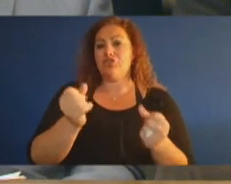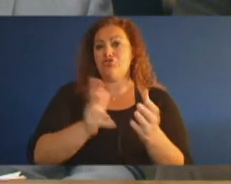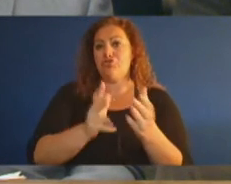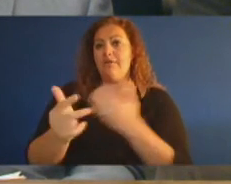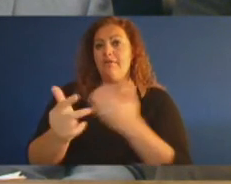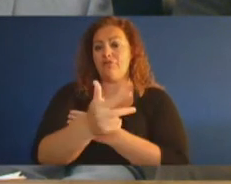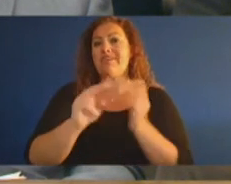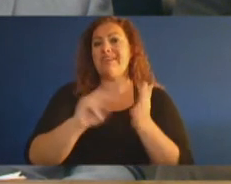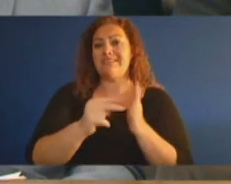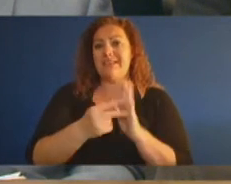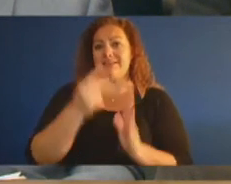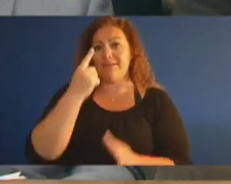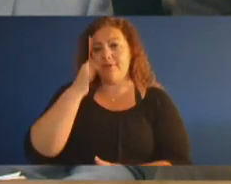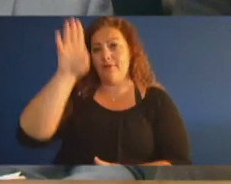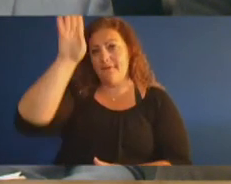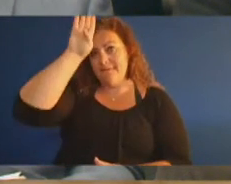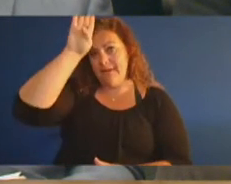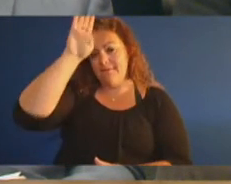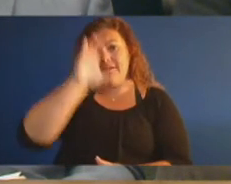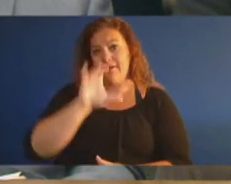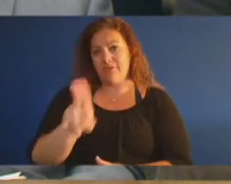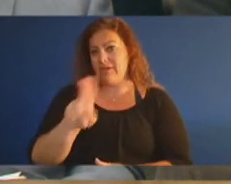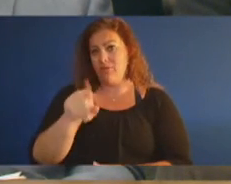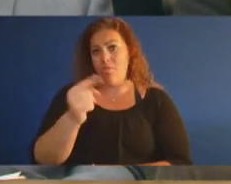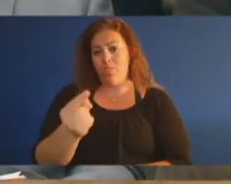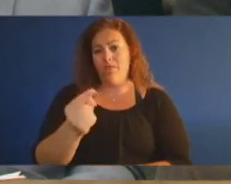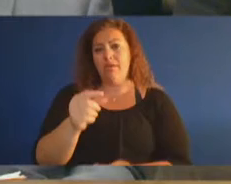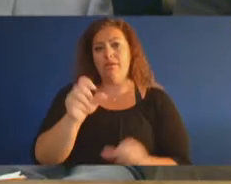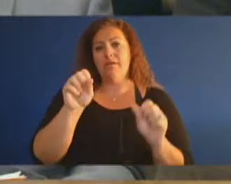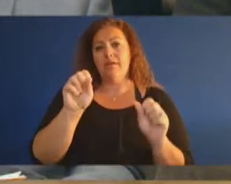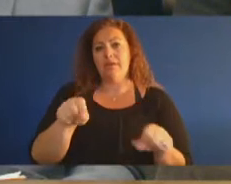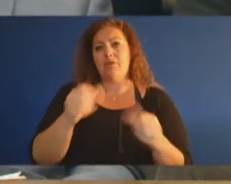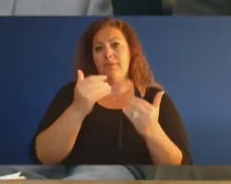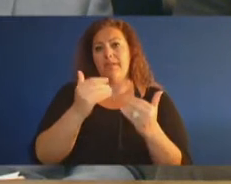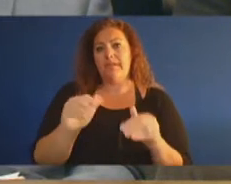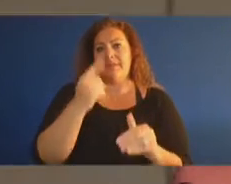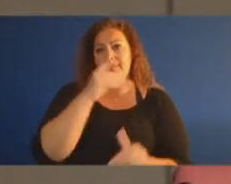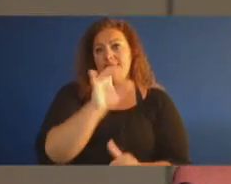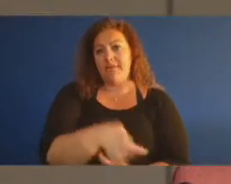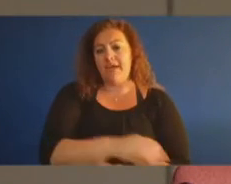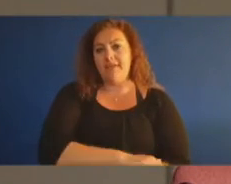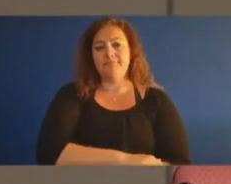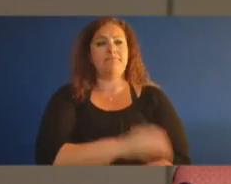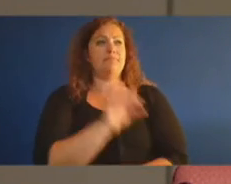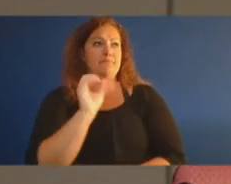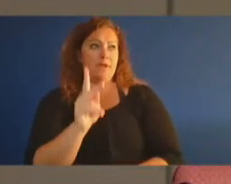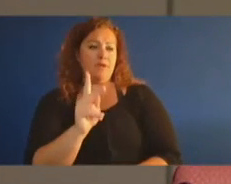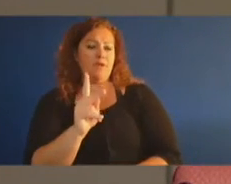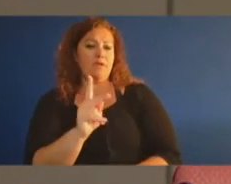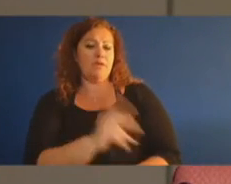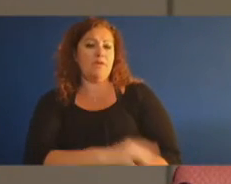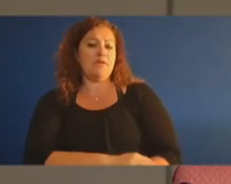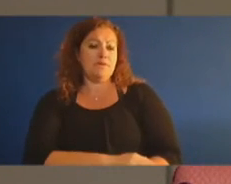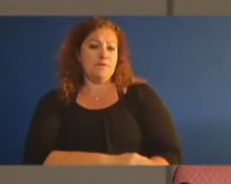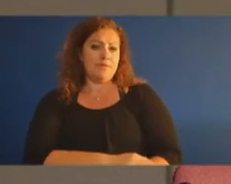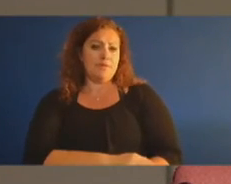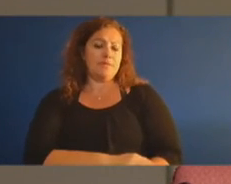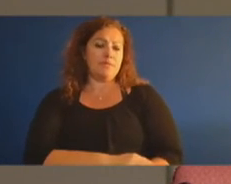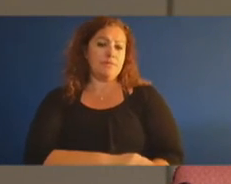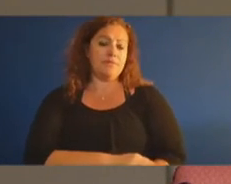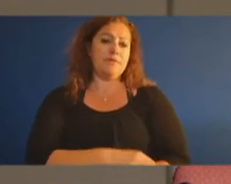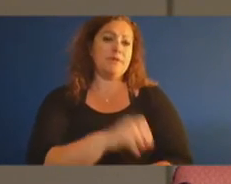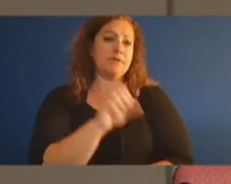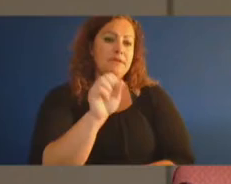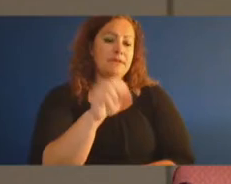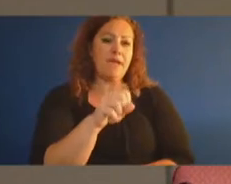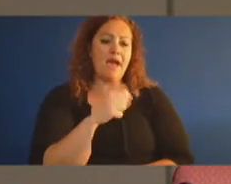to be for the fire Firefighters Credit Union uh it could be narrowed to that okay um yeah